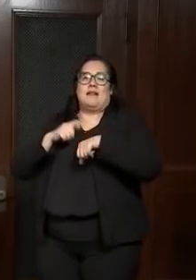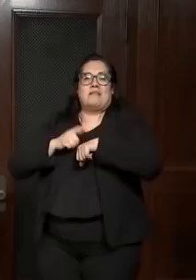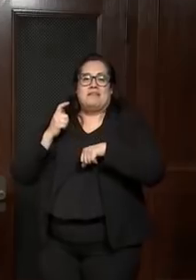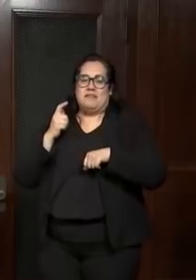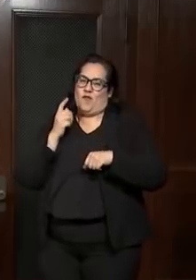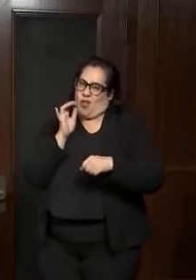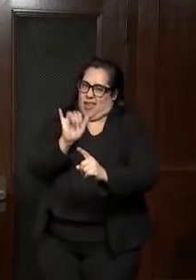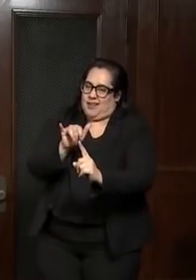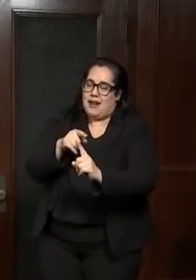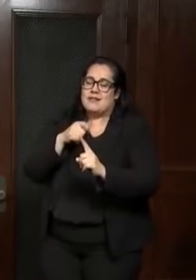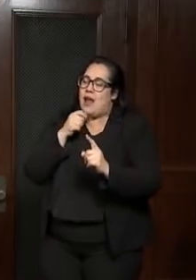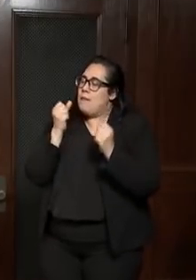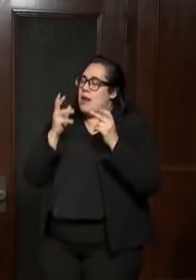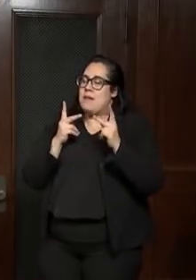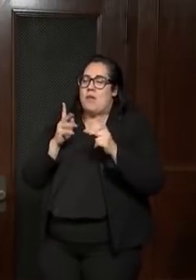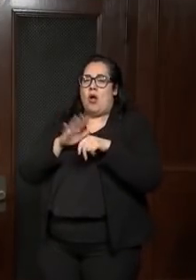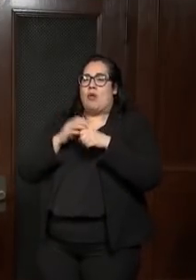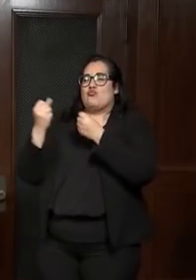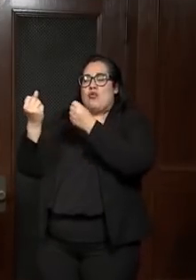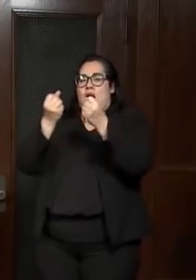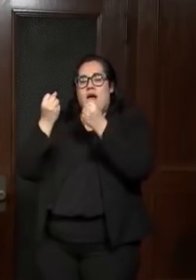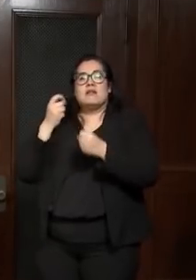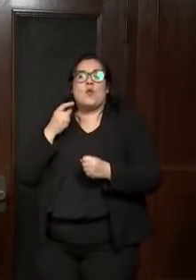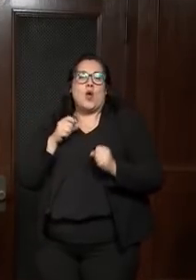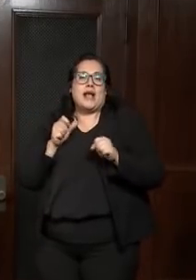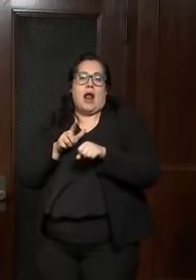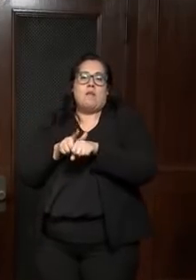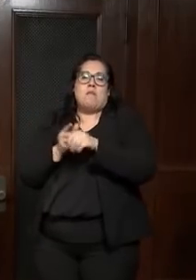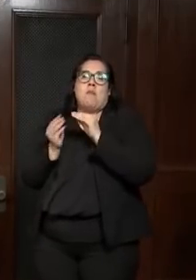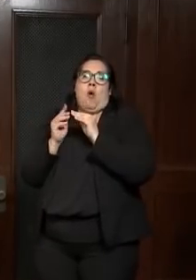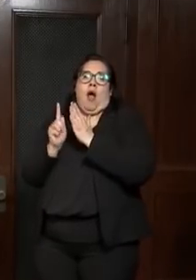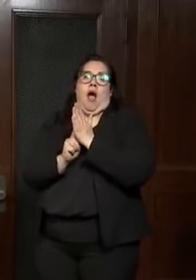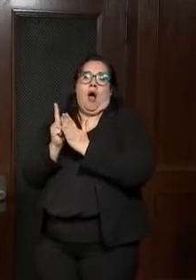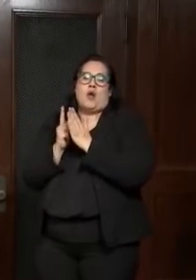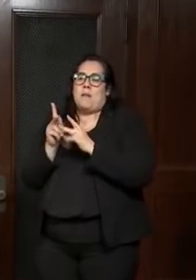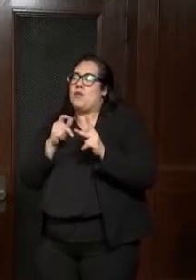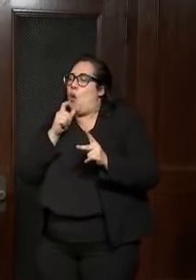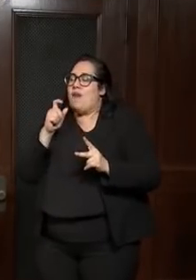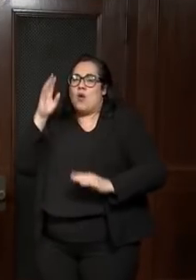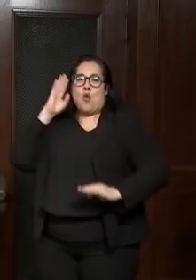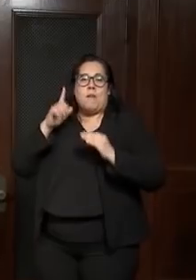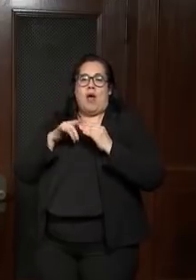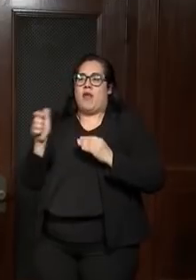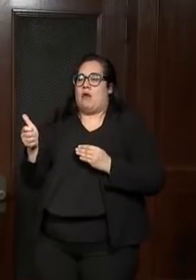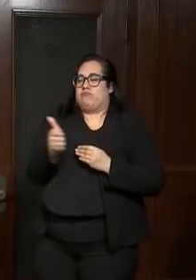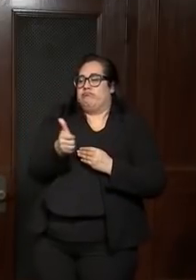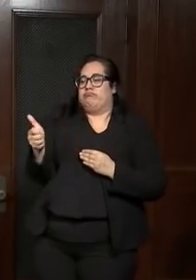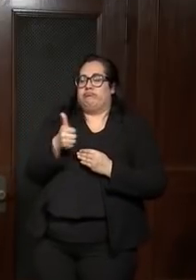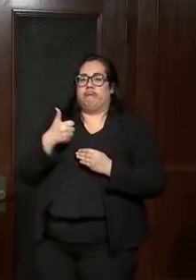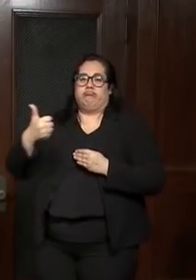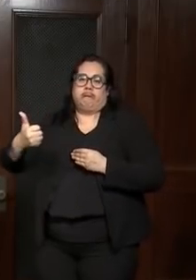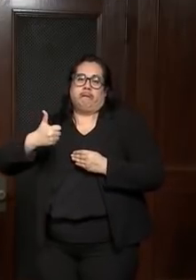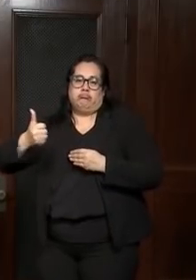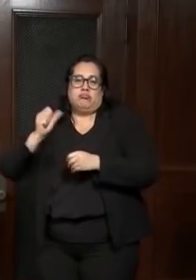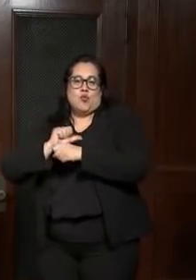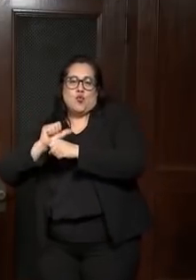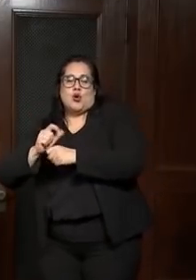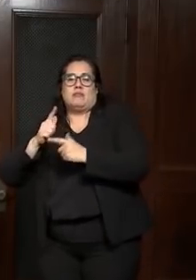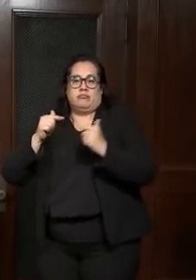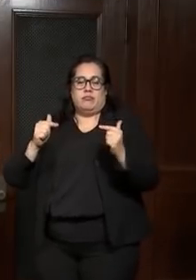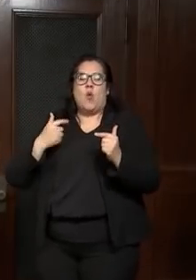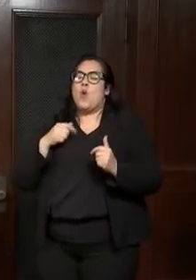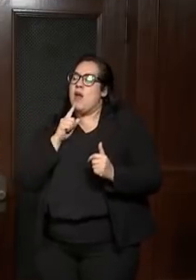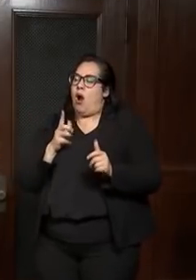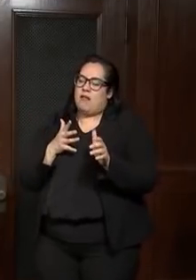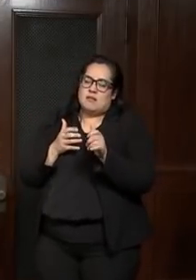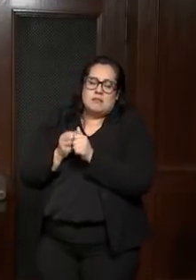least for that. Not a lot of people on the road, so we can do longer hours, and people don't have to worry about their commute. So we are absolutely accelerating that,